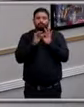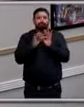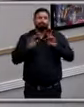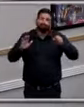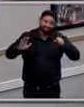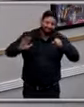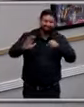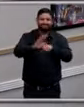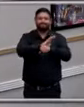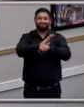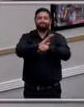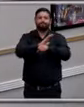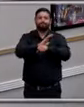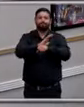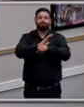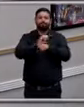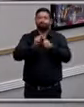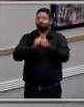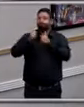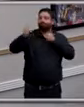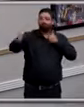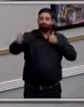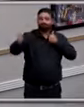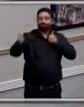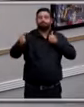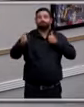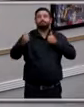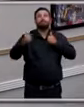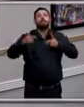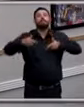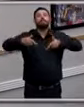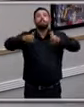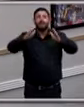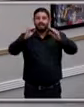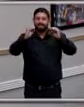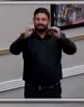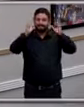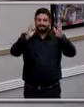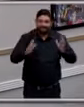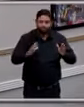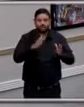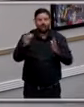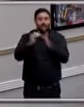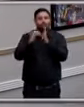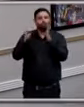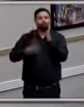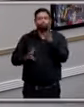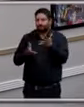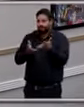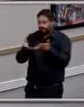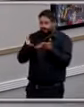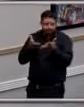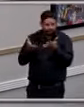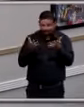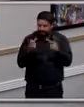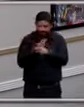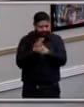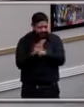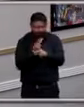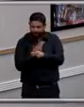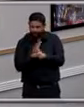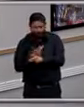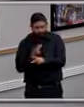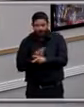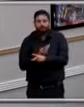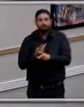virtually, because it allowed students and teachers to work out the kinks with students logging into Canvas